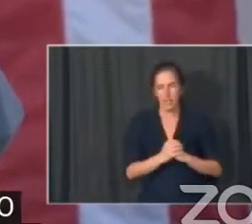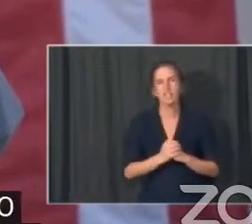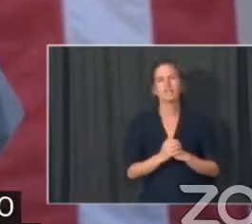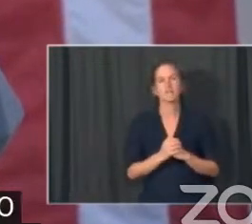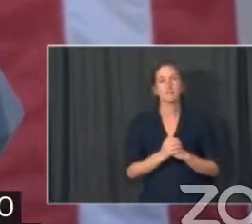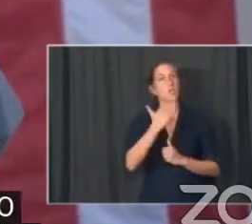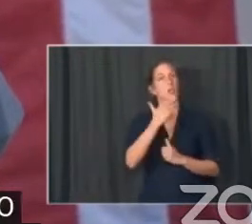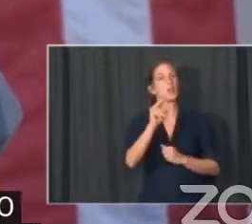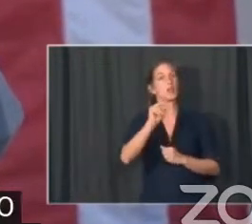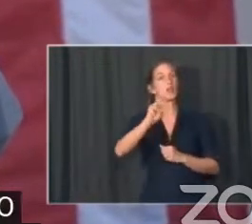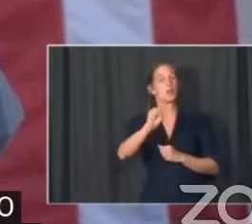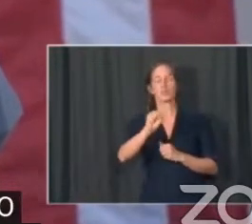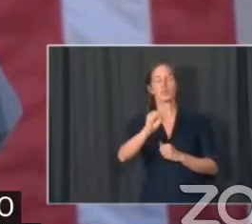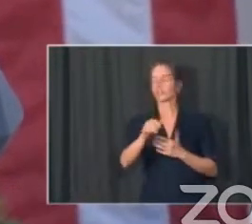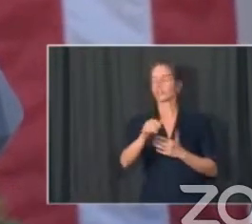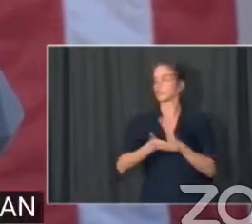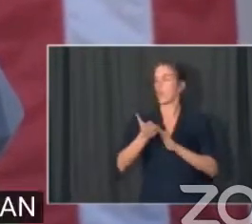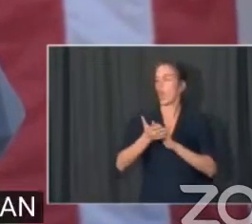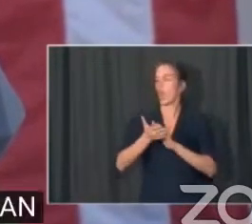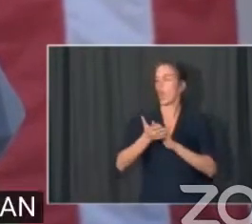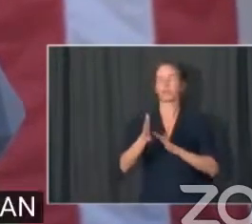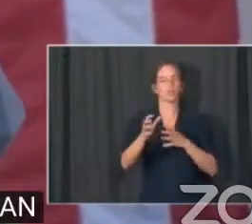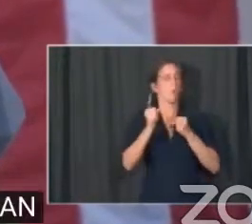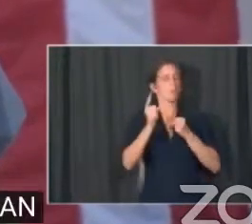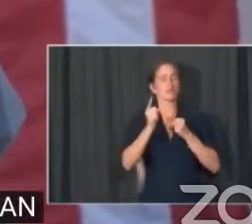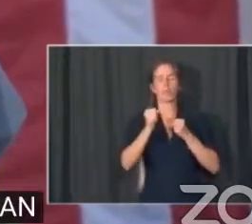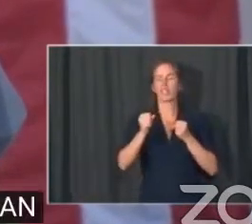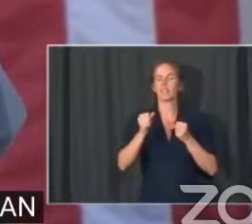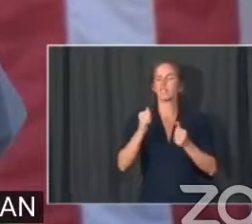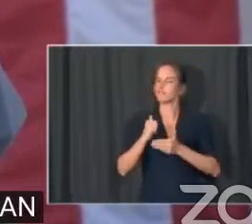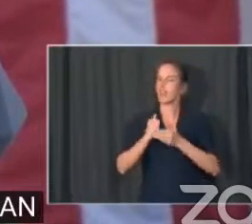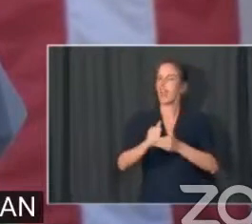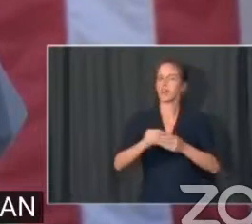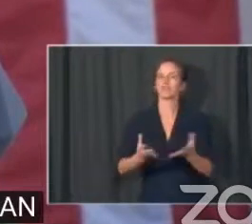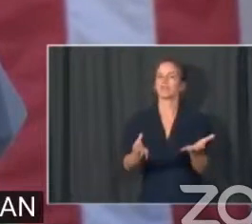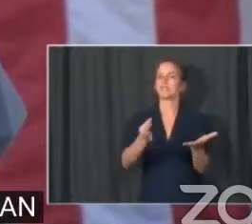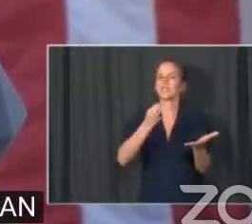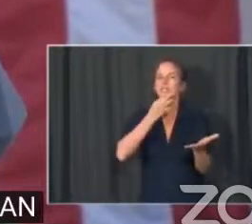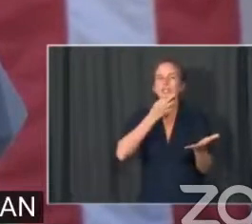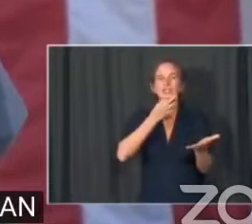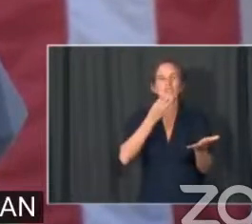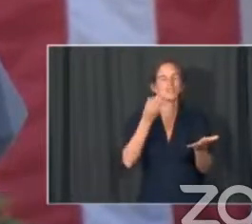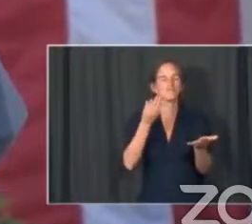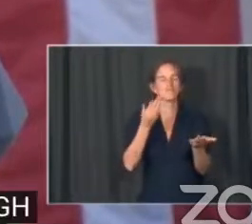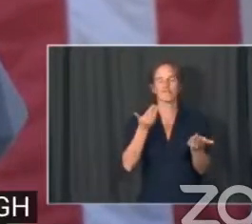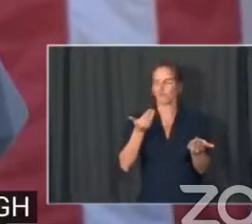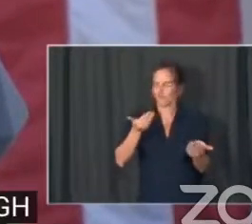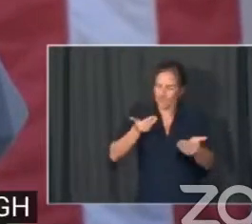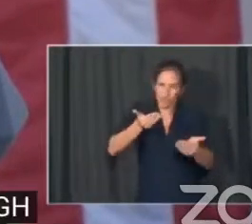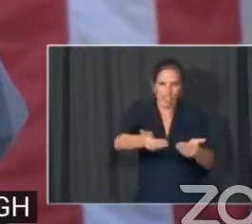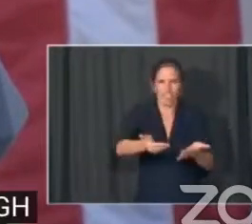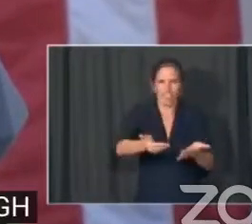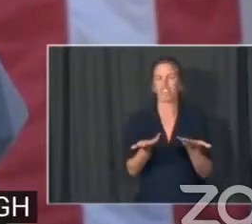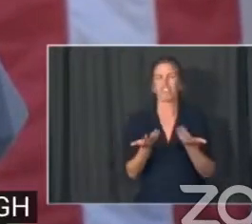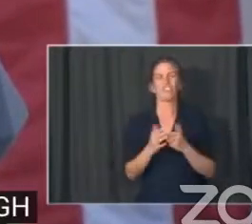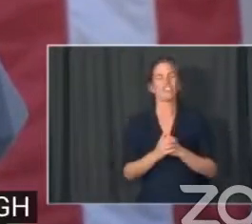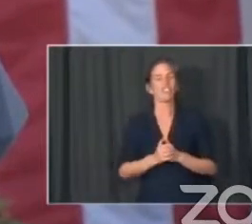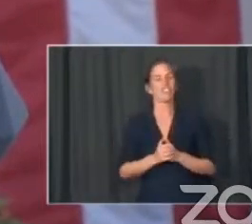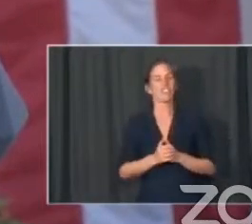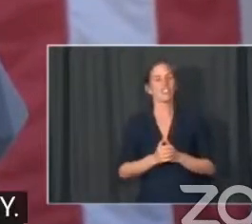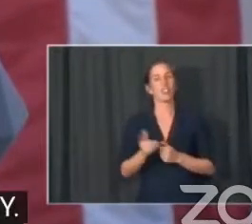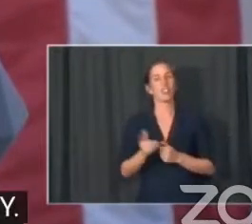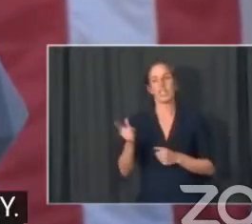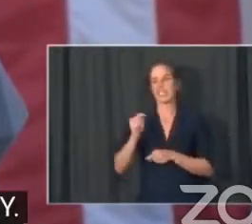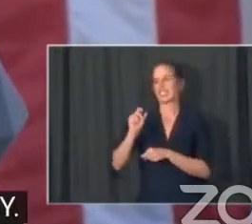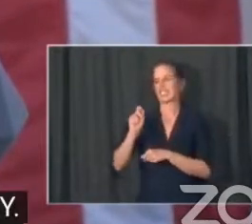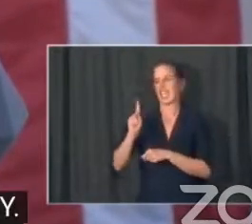Operation negado. Warp Speed, Todos lo Mr. han President, tenido. is help is on the way. It's on the way Todas right las around the camas corner. también. A As one nadie of se the le ha members of our negado task una force said cama o recently,